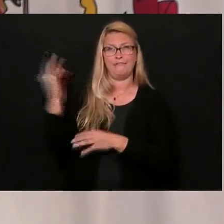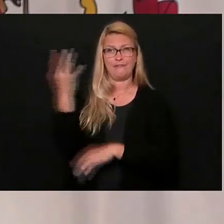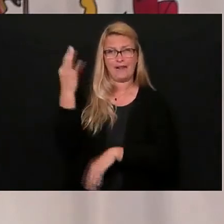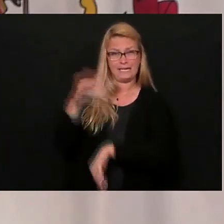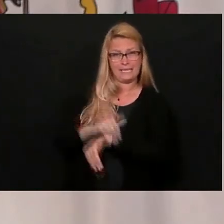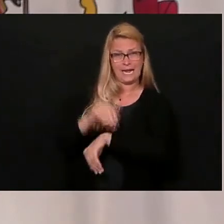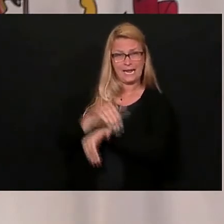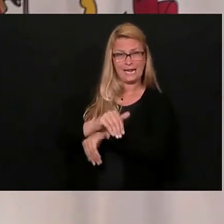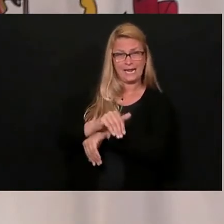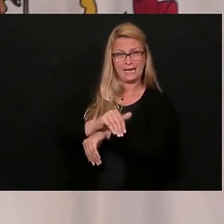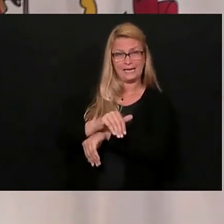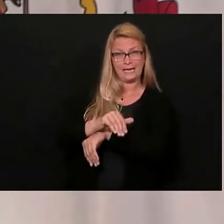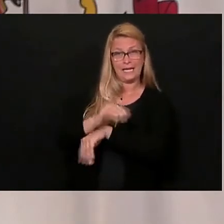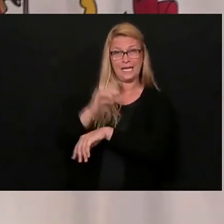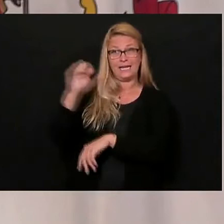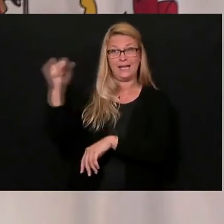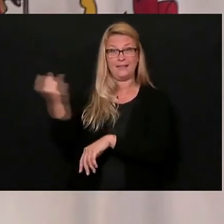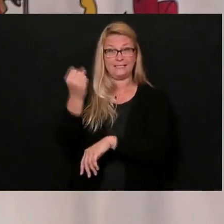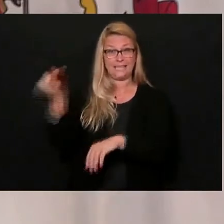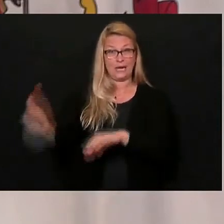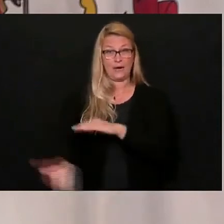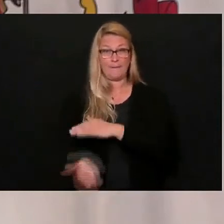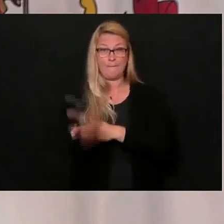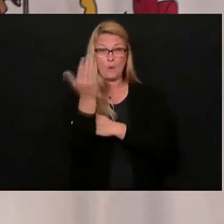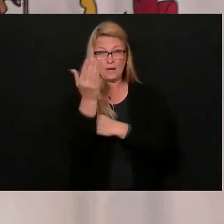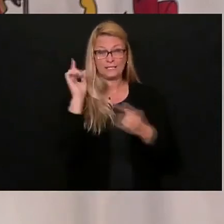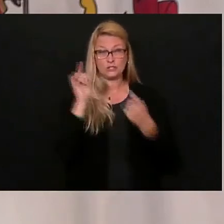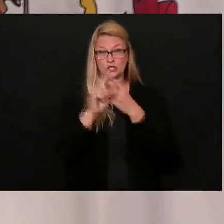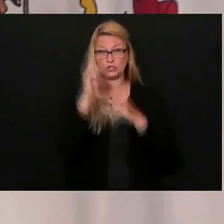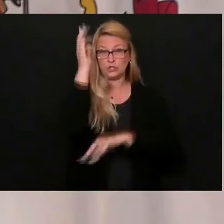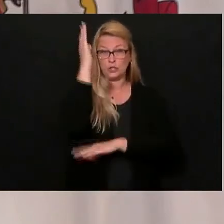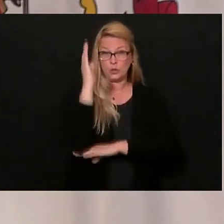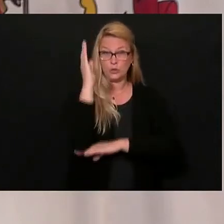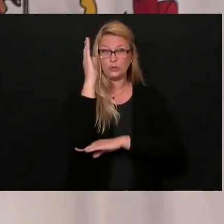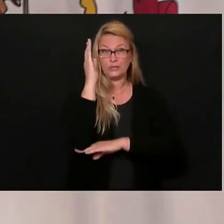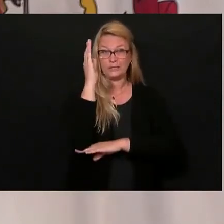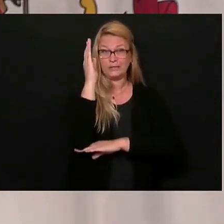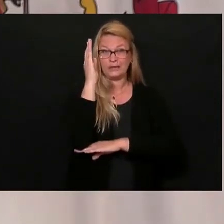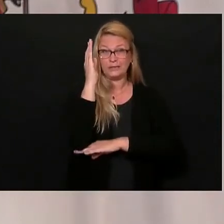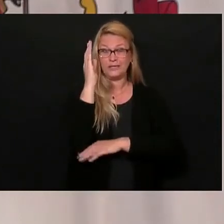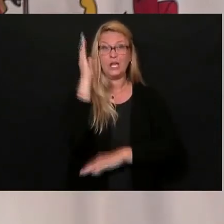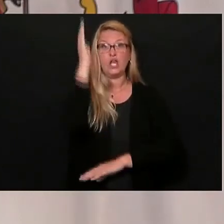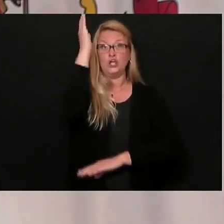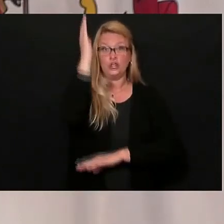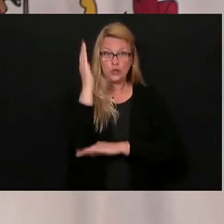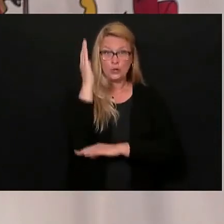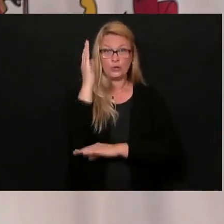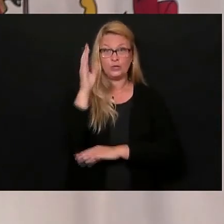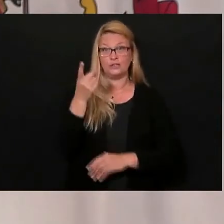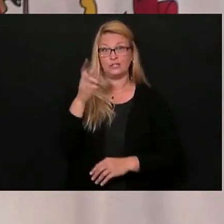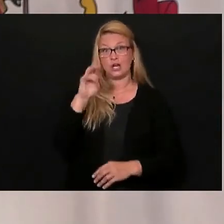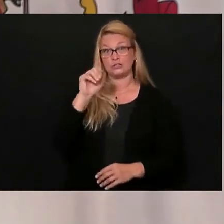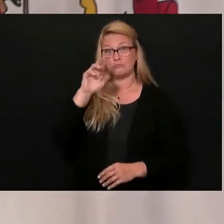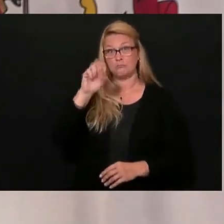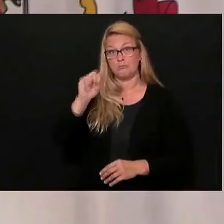then through Saturday morning up until noon. And at noon, Dr. Marsh calls me and gives me a